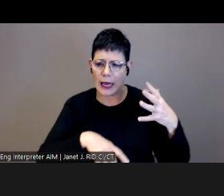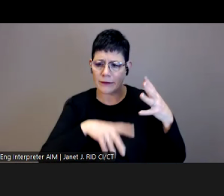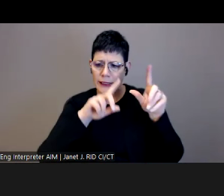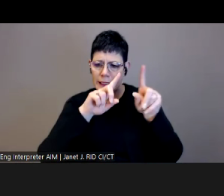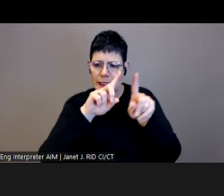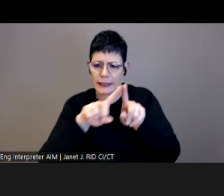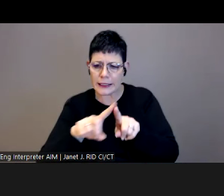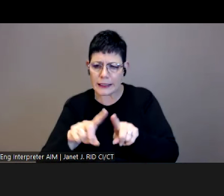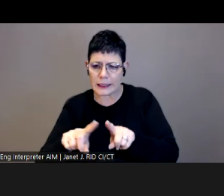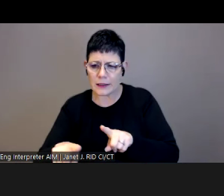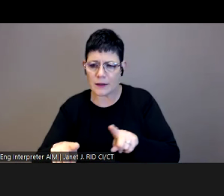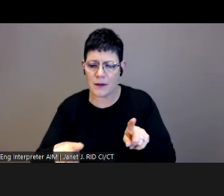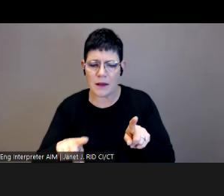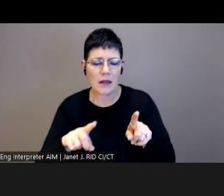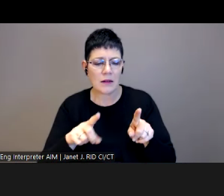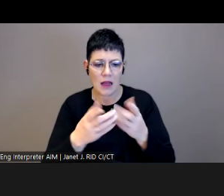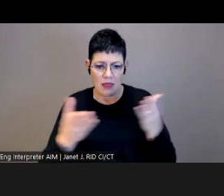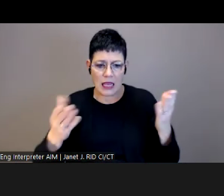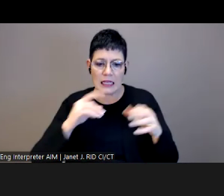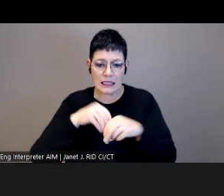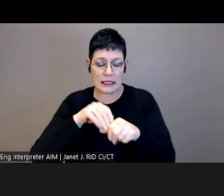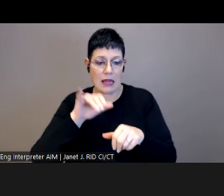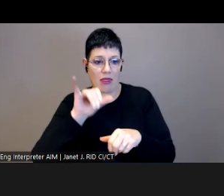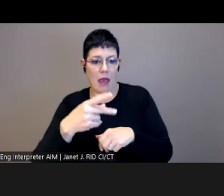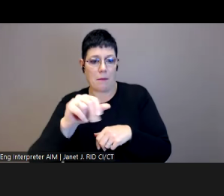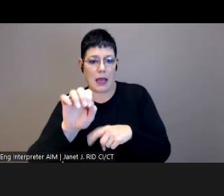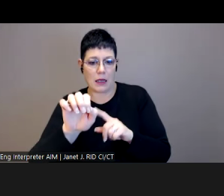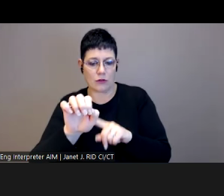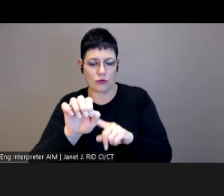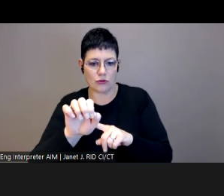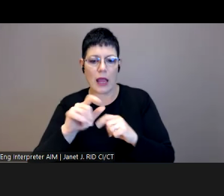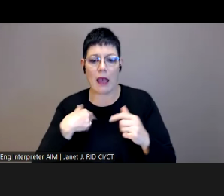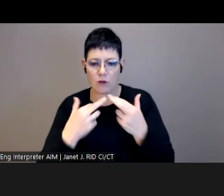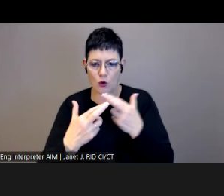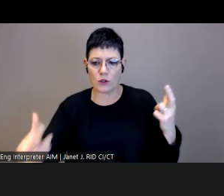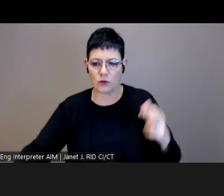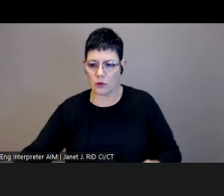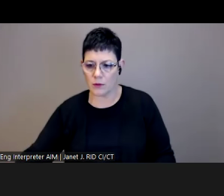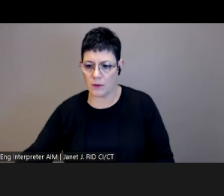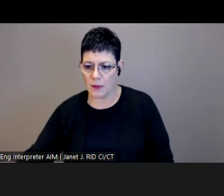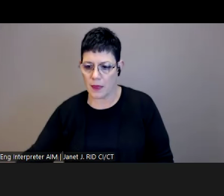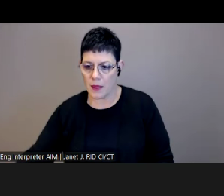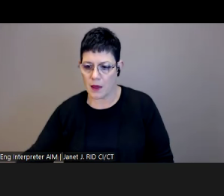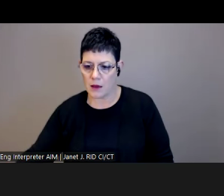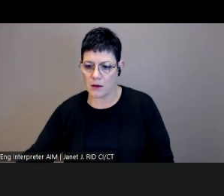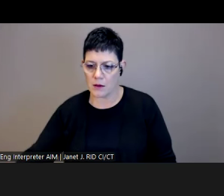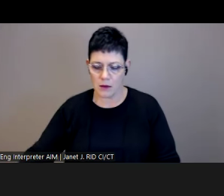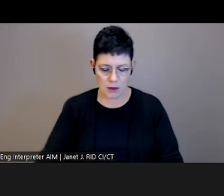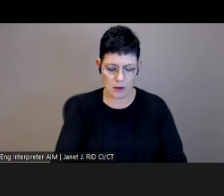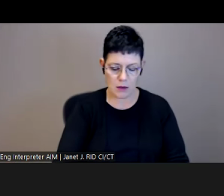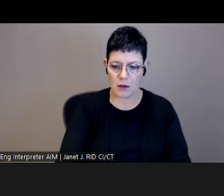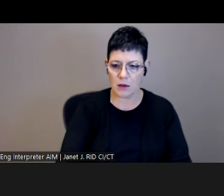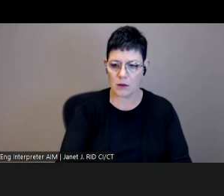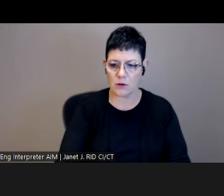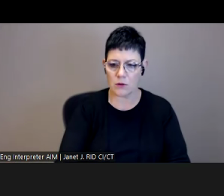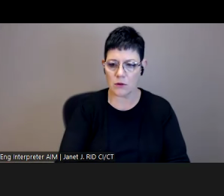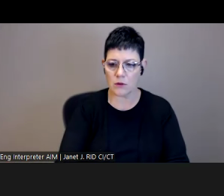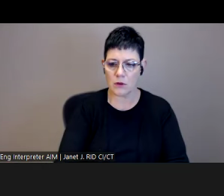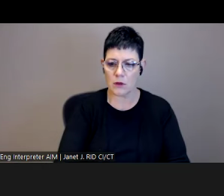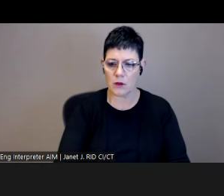the action items in the change package, there are resources in the appendix to complement them. And there are tips and tricks from